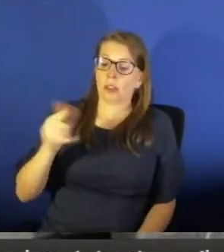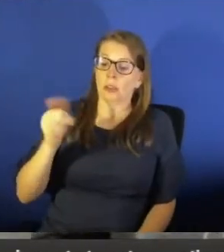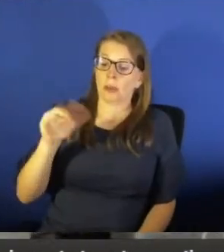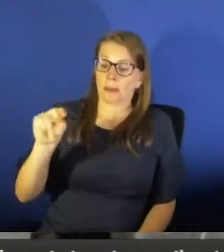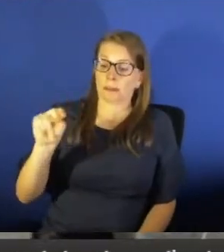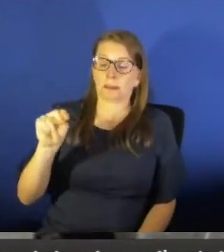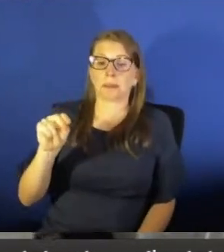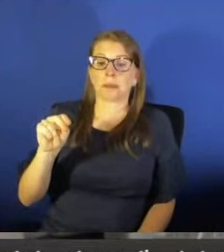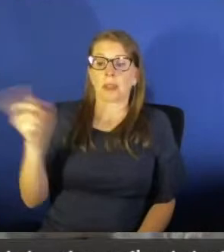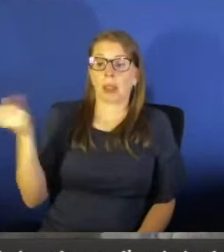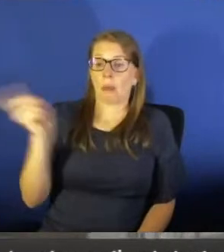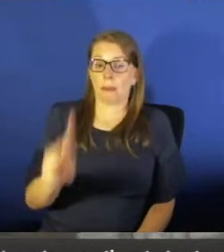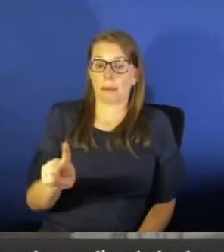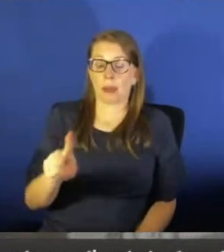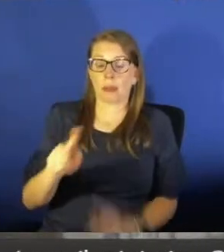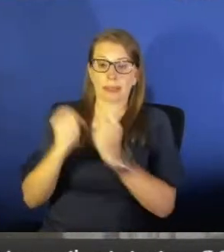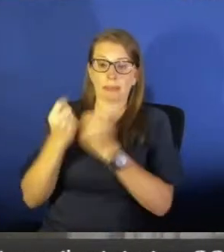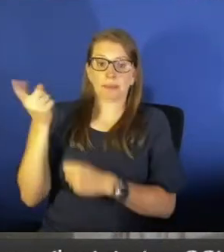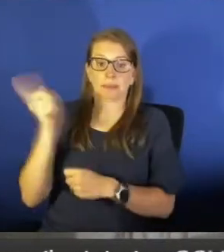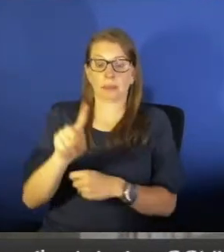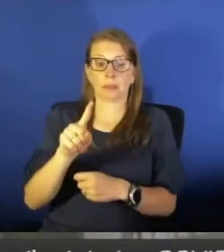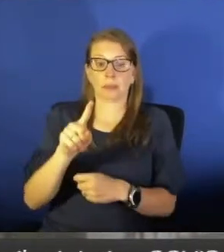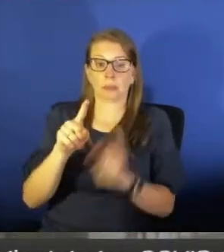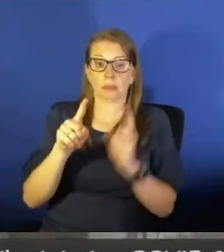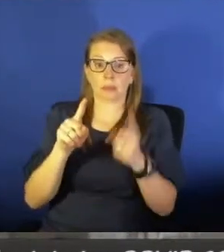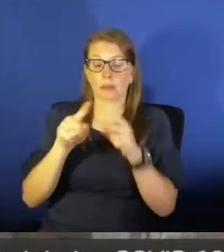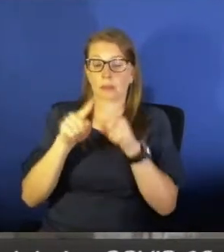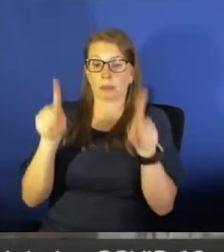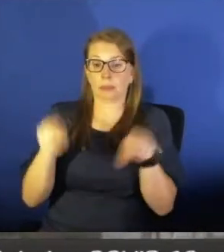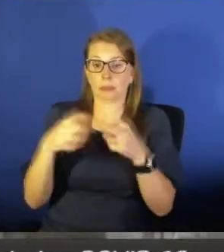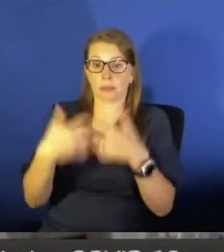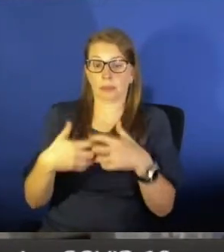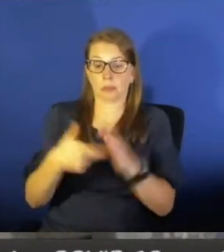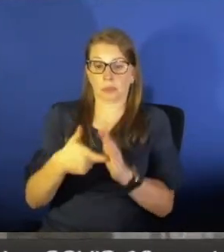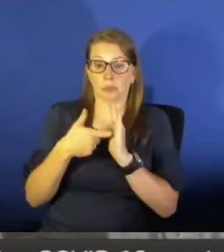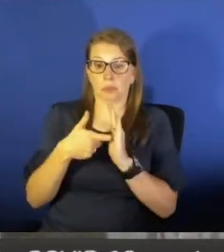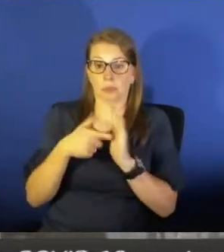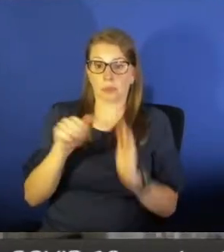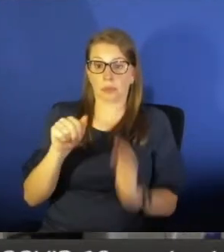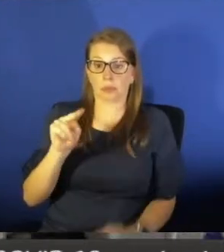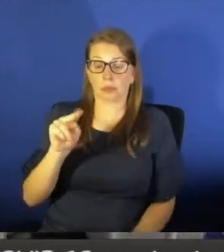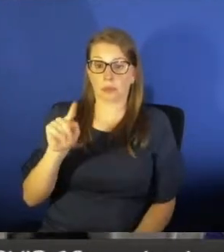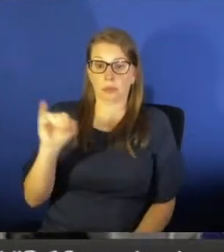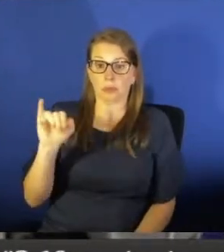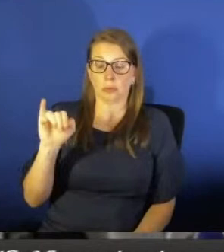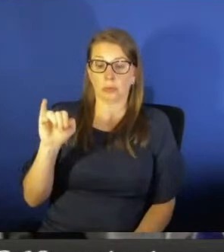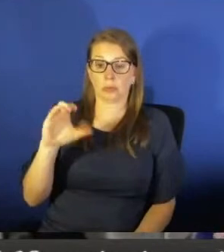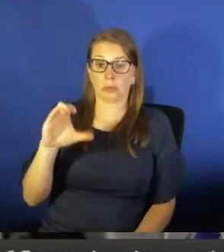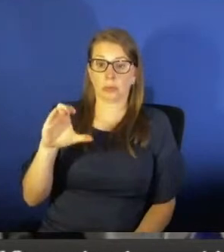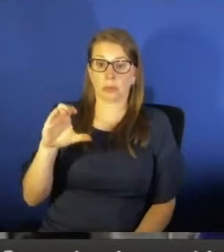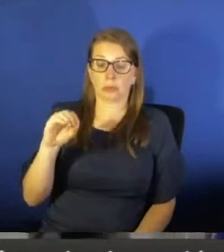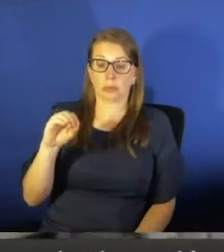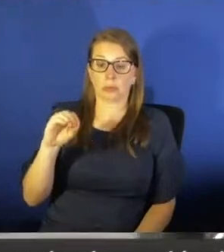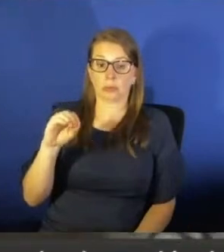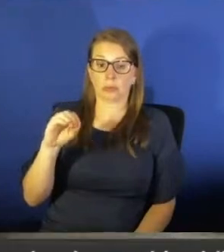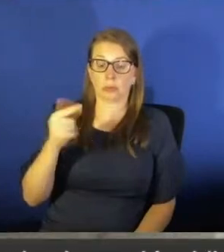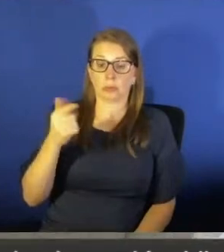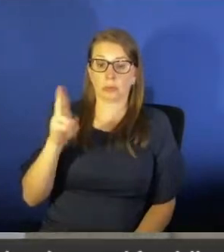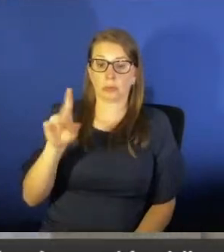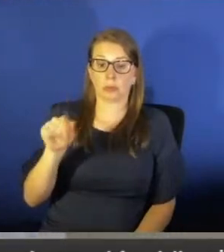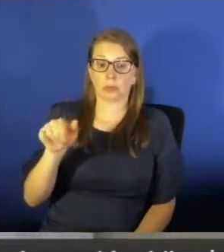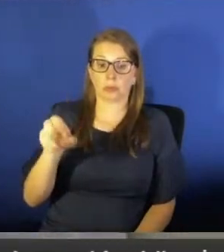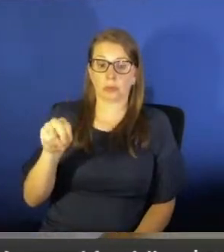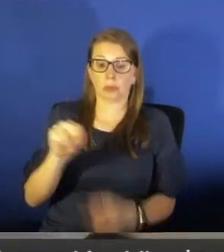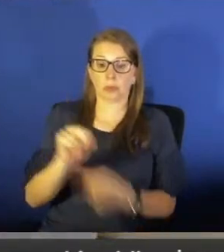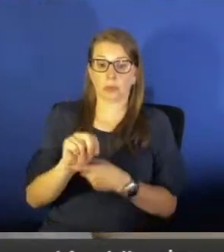come down, and of course, I don't know if many know that this machine requires anticoagulation, meaning it needs to thin the blood so that workhorse doesn't